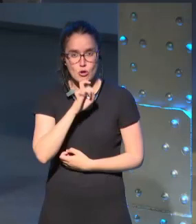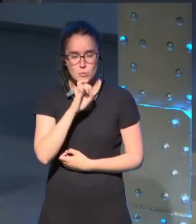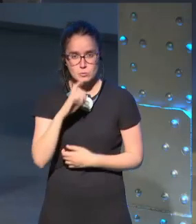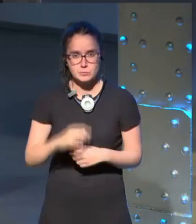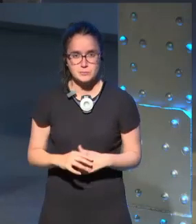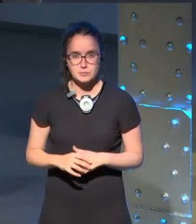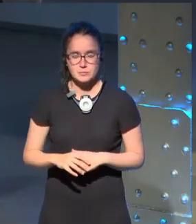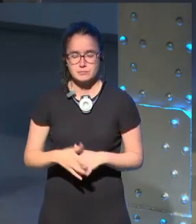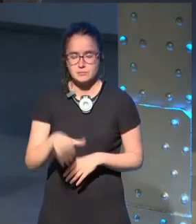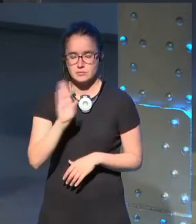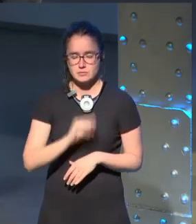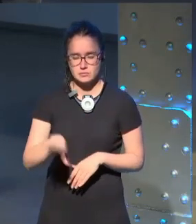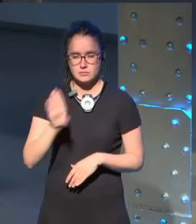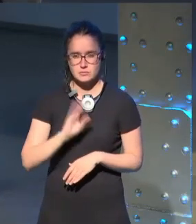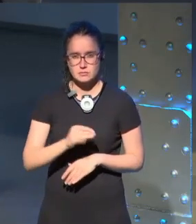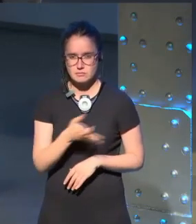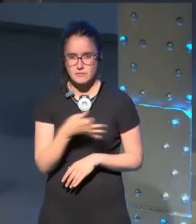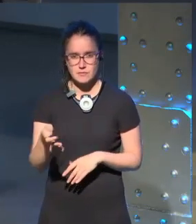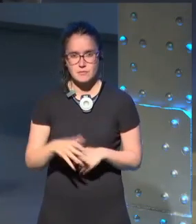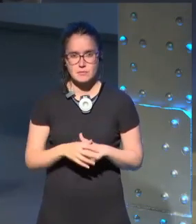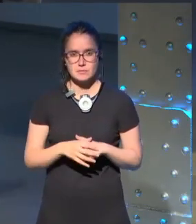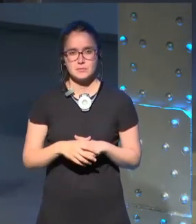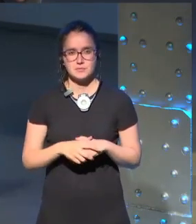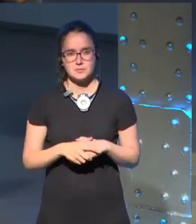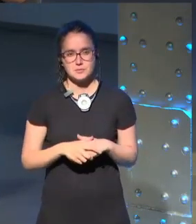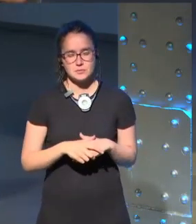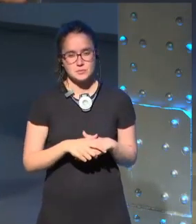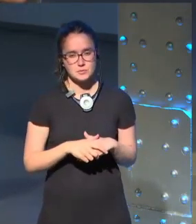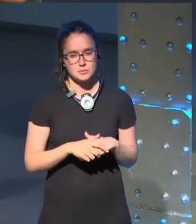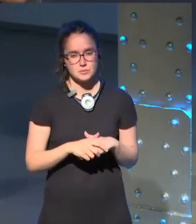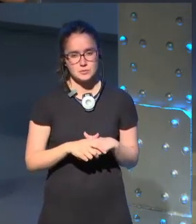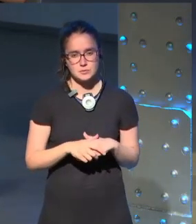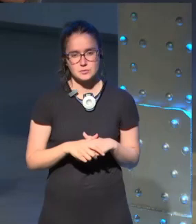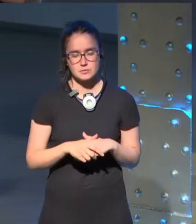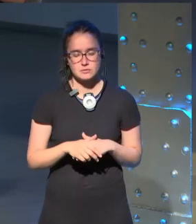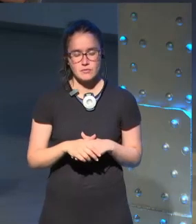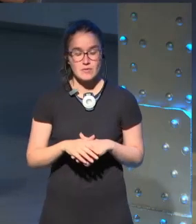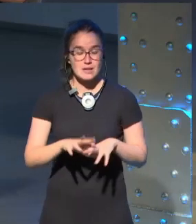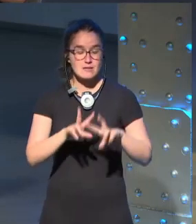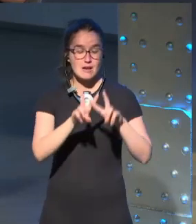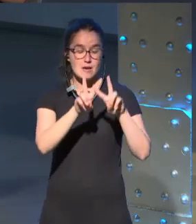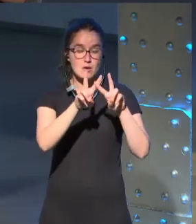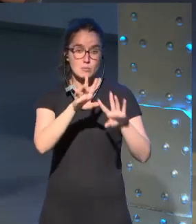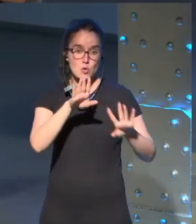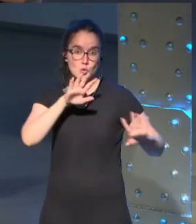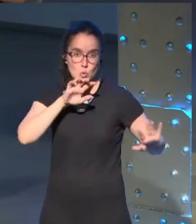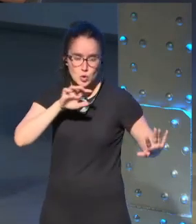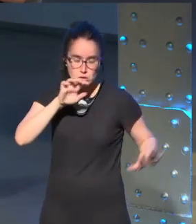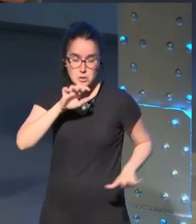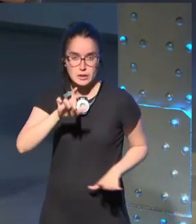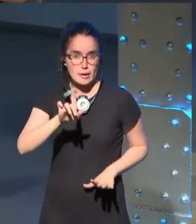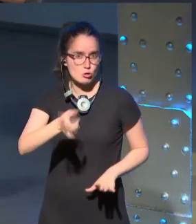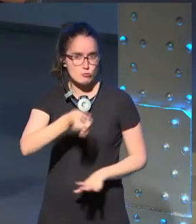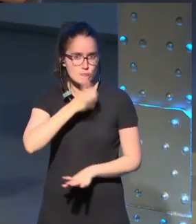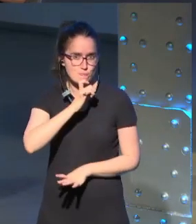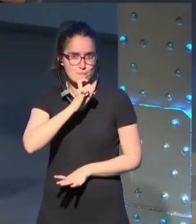can you do that? and the research, curiously, is not that difficult.